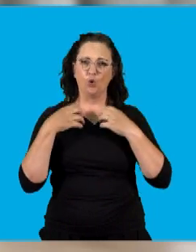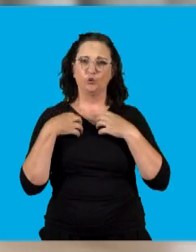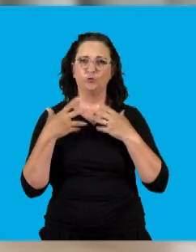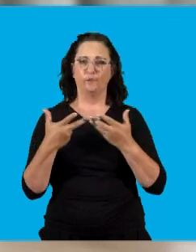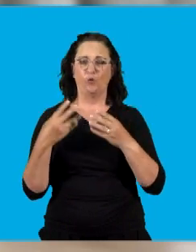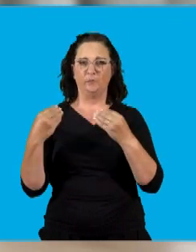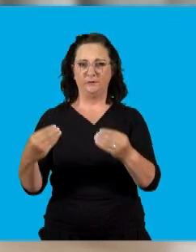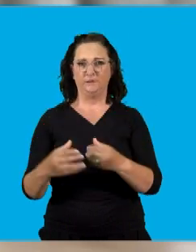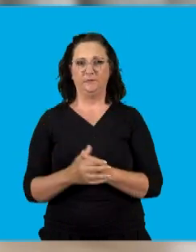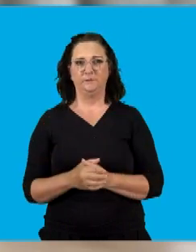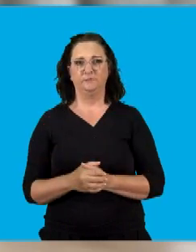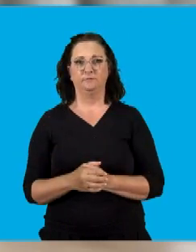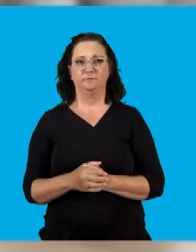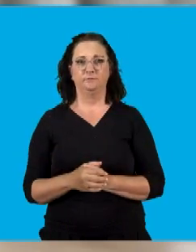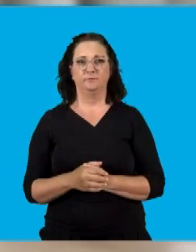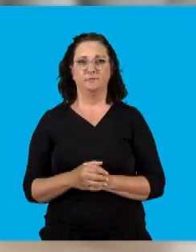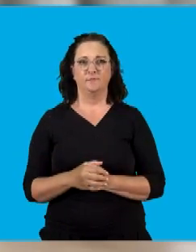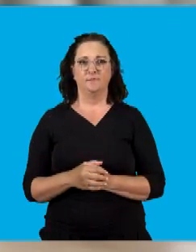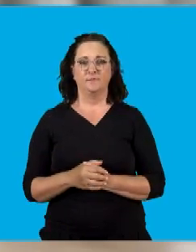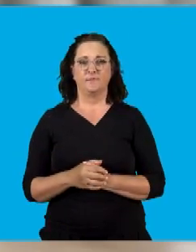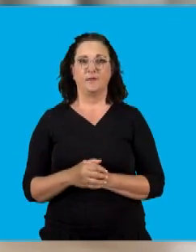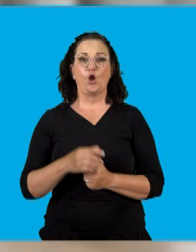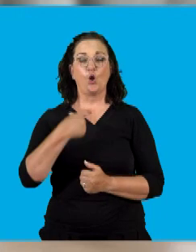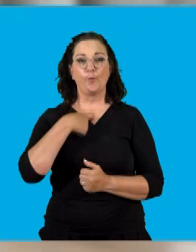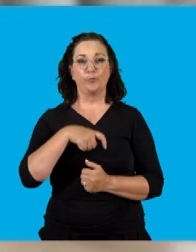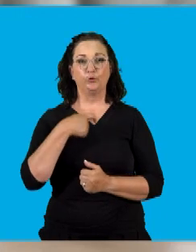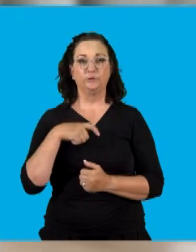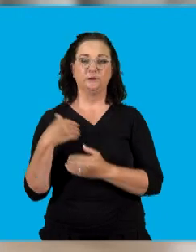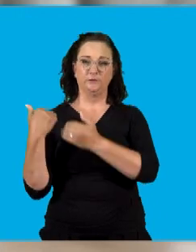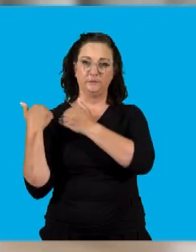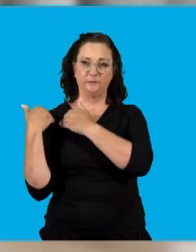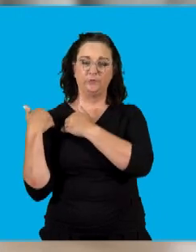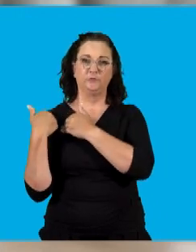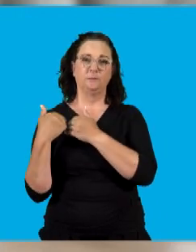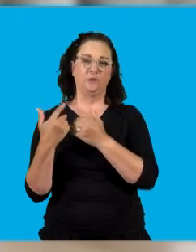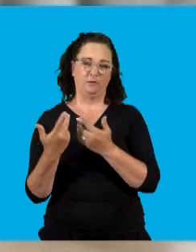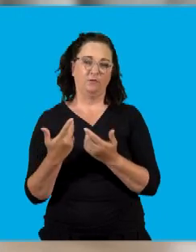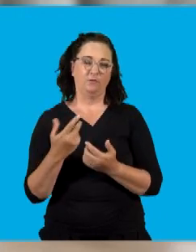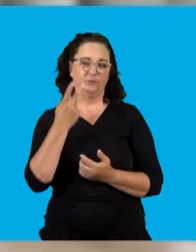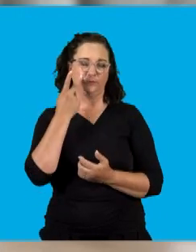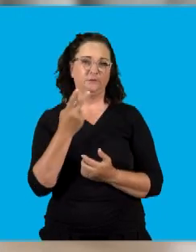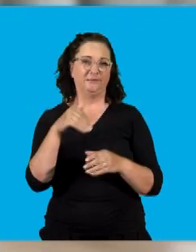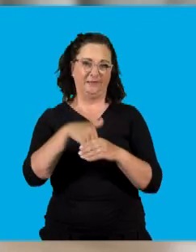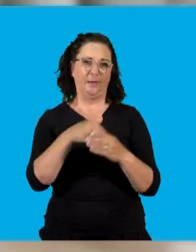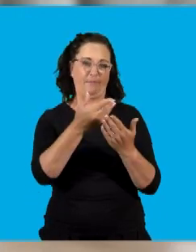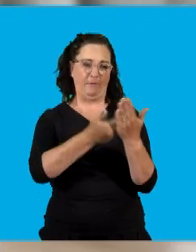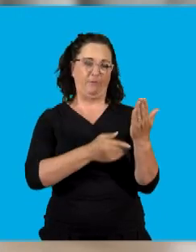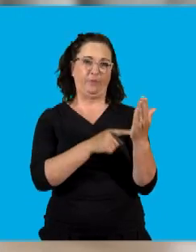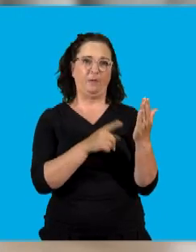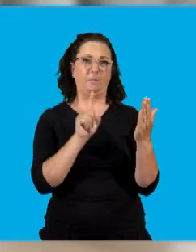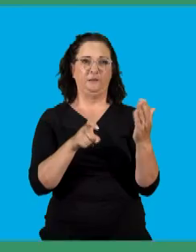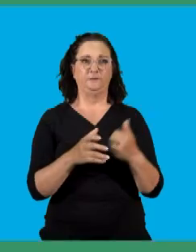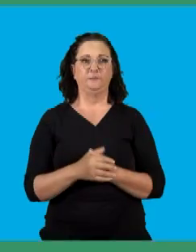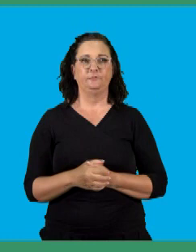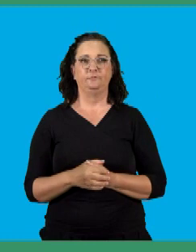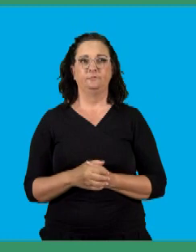this particular business. So it has to be stated that it is a personal liability company. Moving on to the fifth